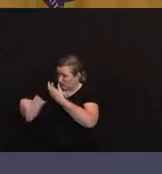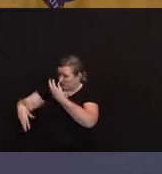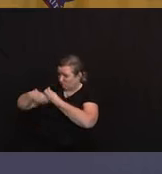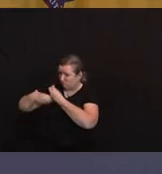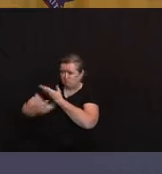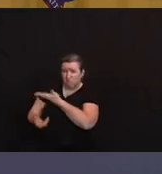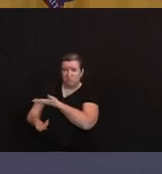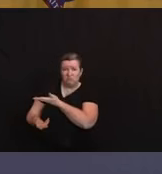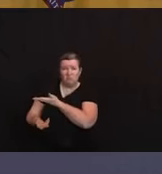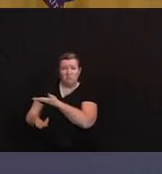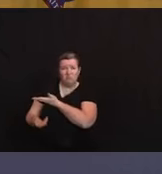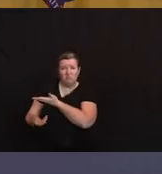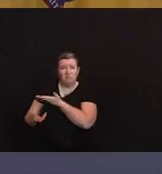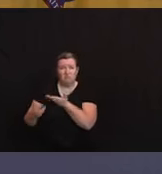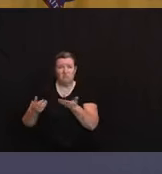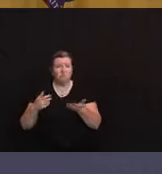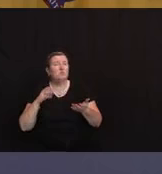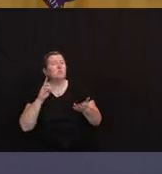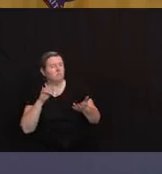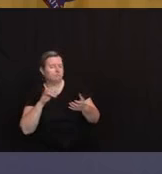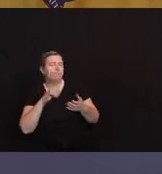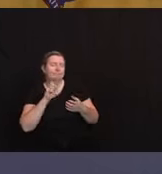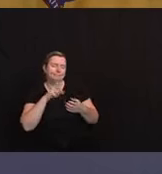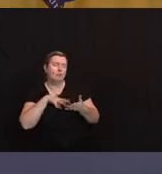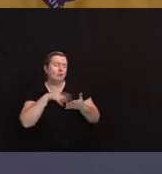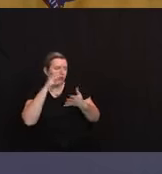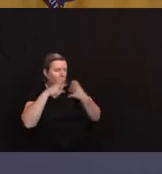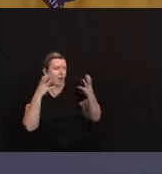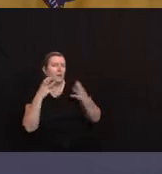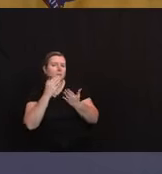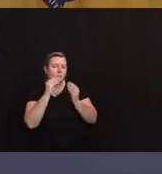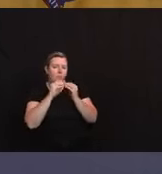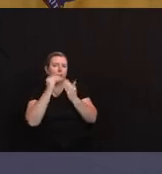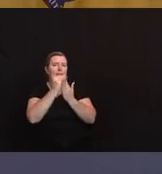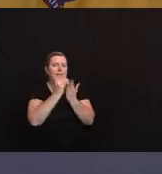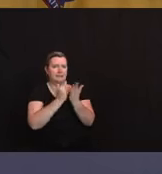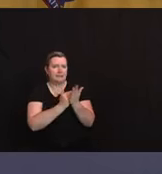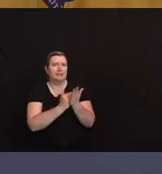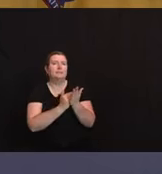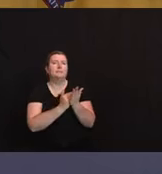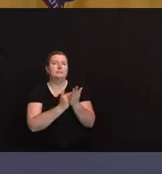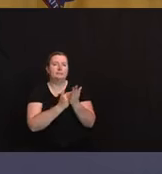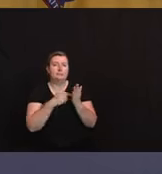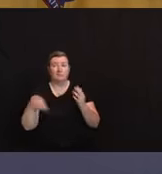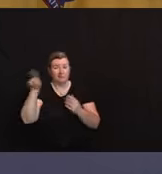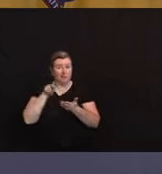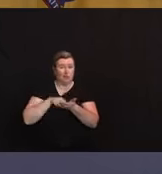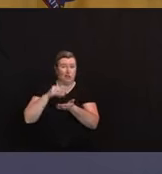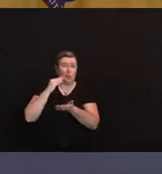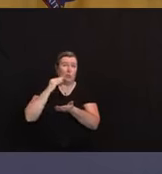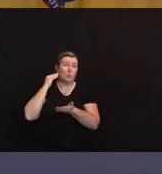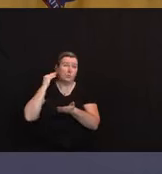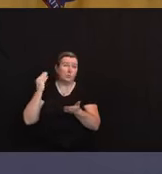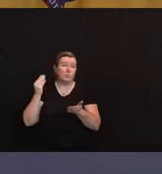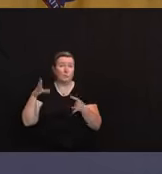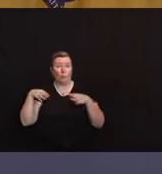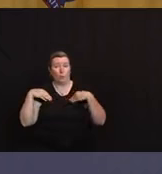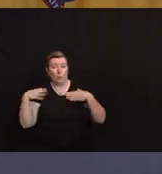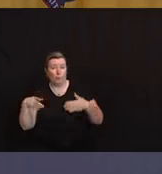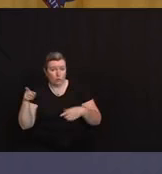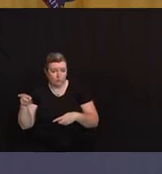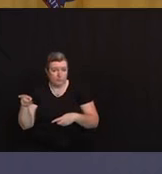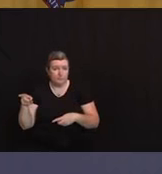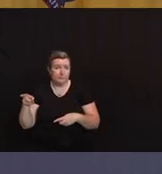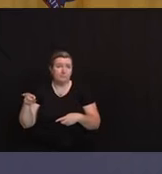some painful lessons. The operators, who have been incredibly uneven, have been, thank God,